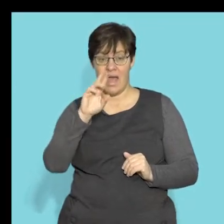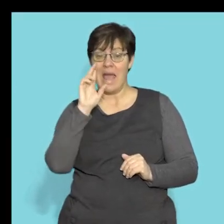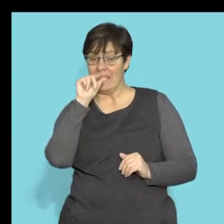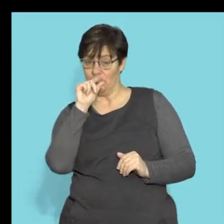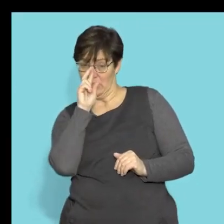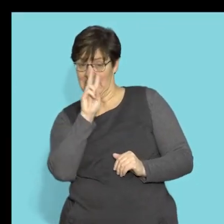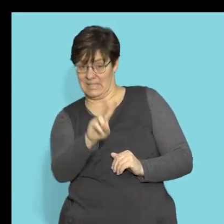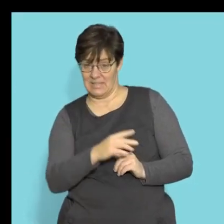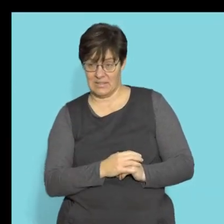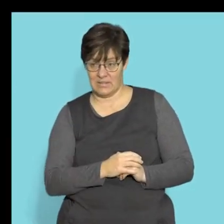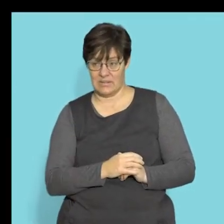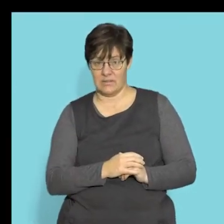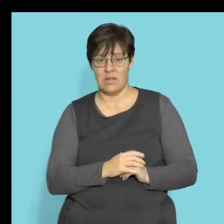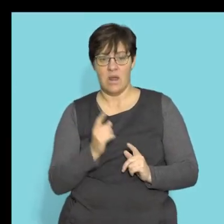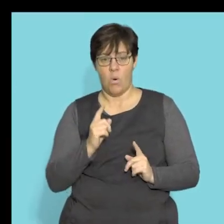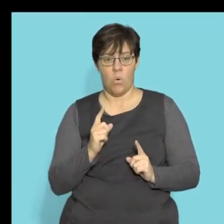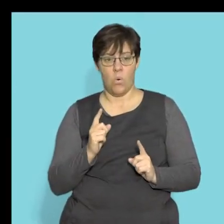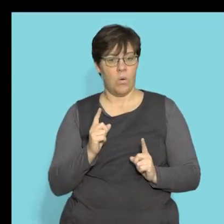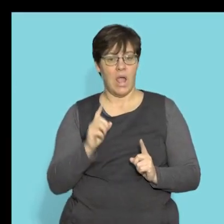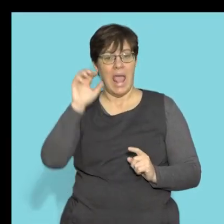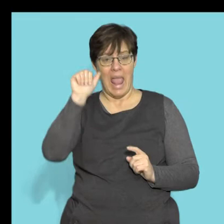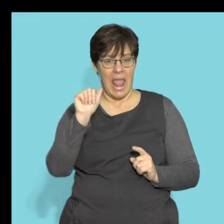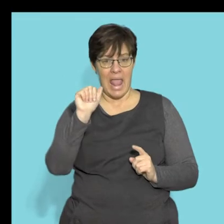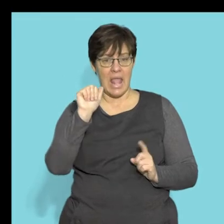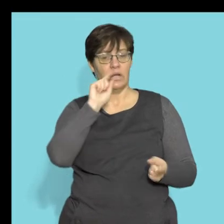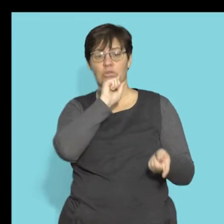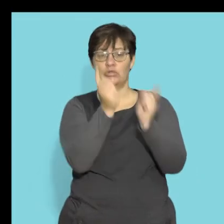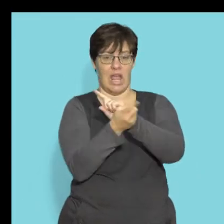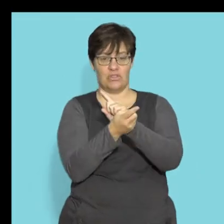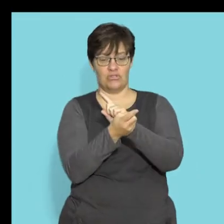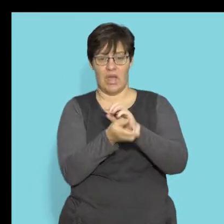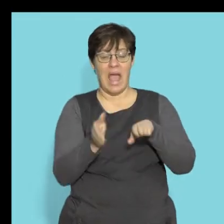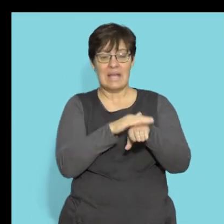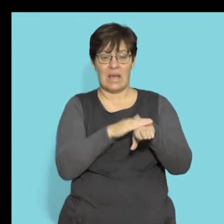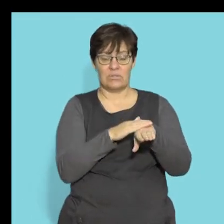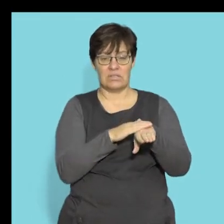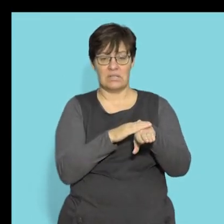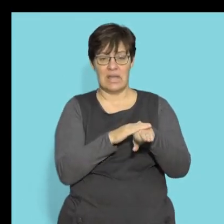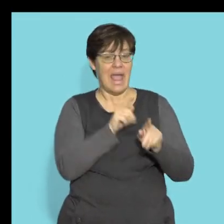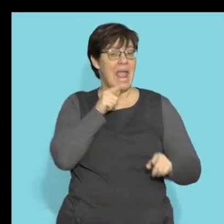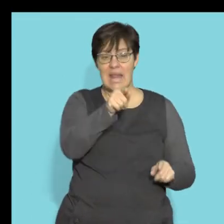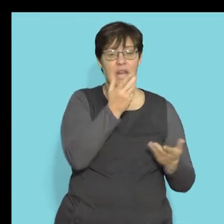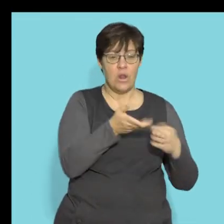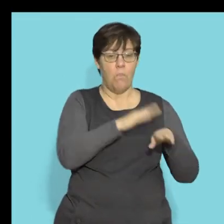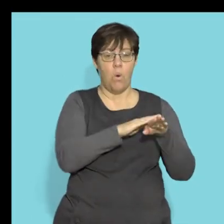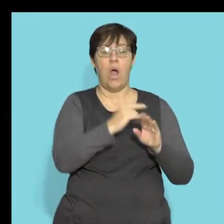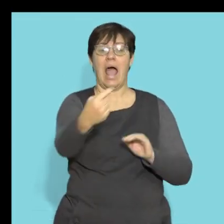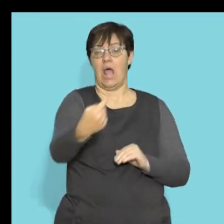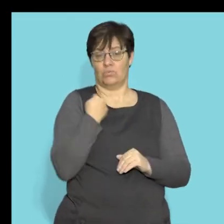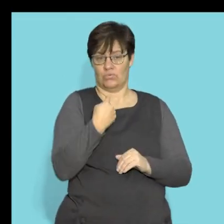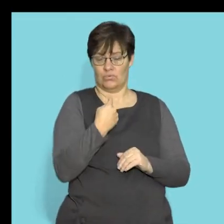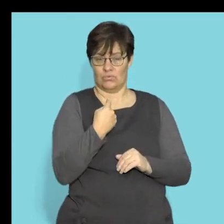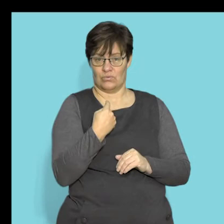this point, the current now is different in A. There's been a change in the direction of